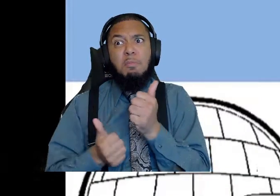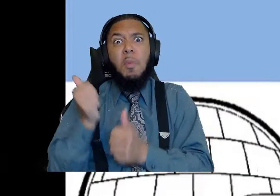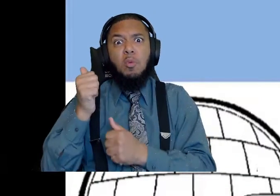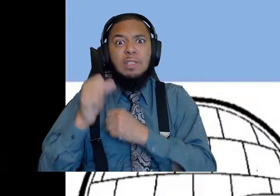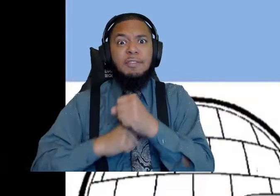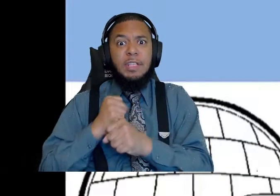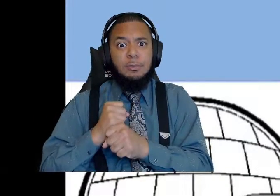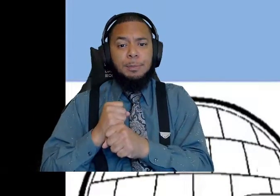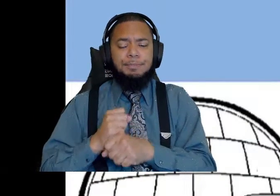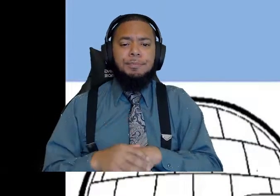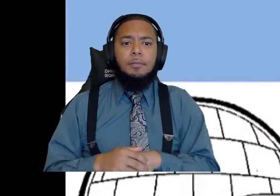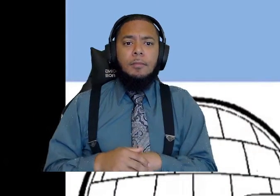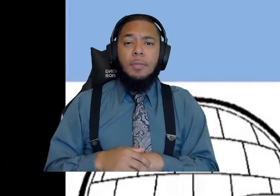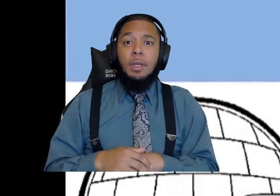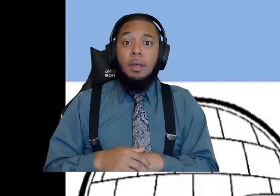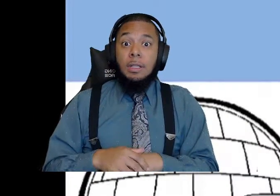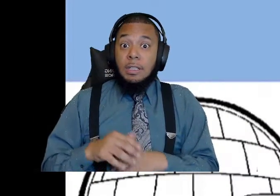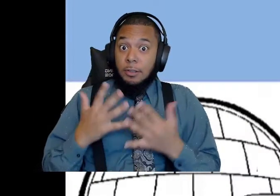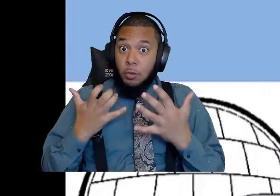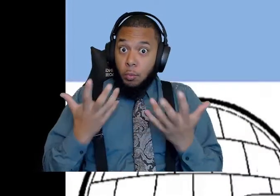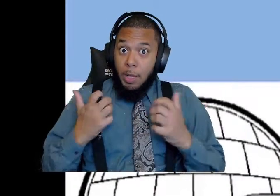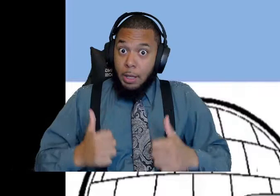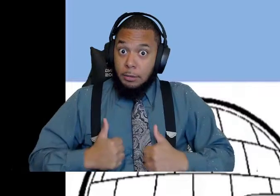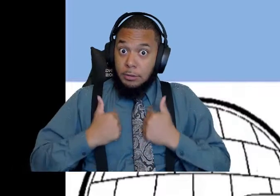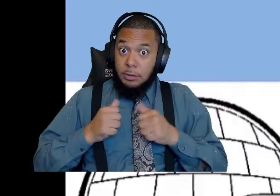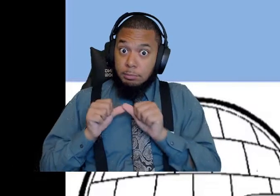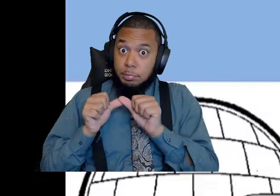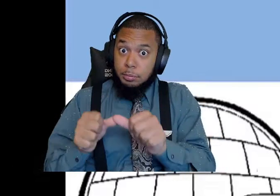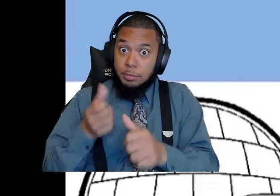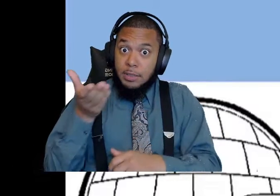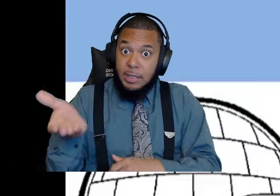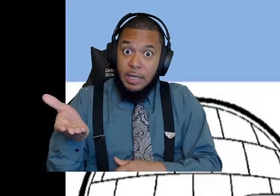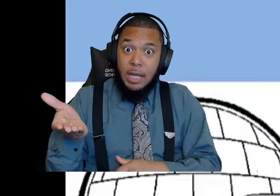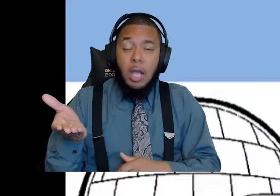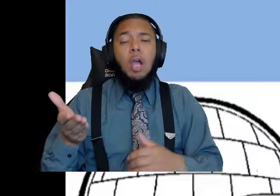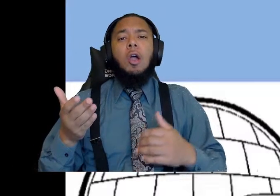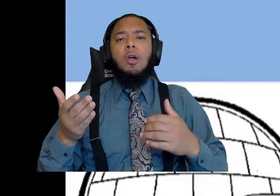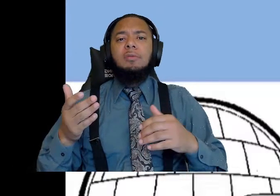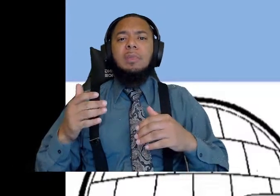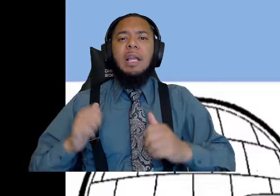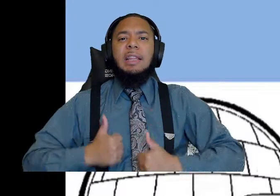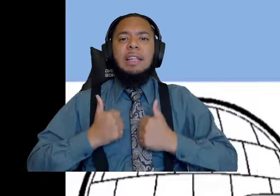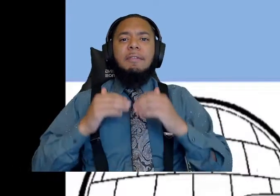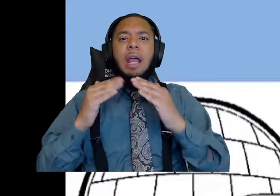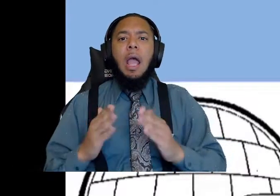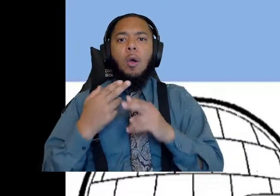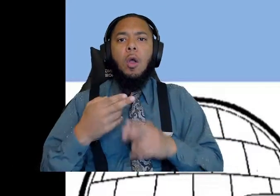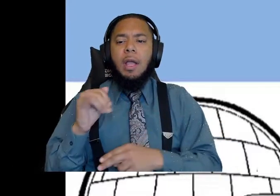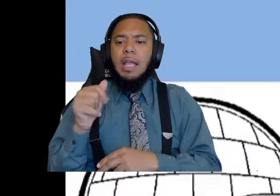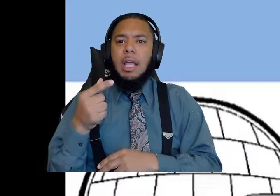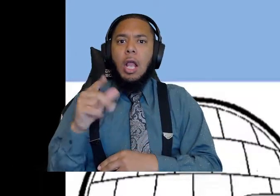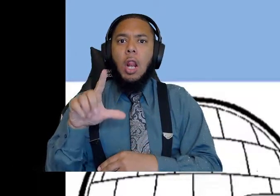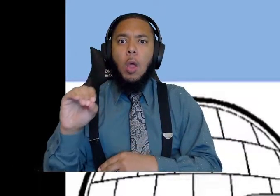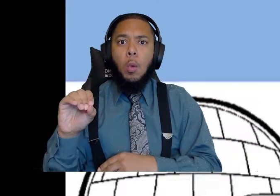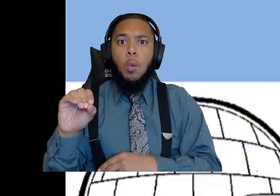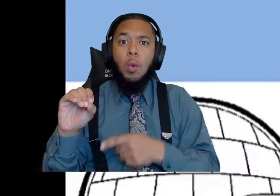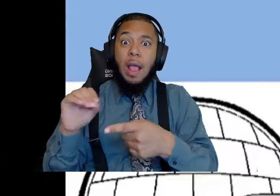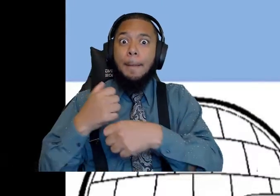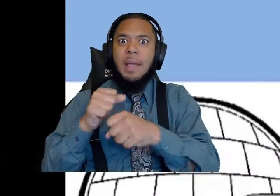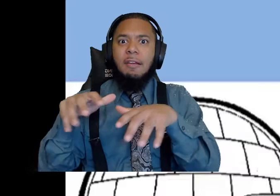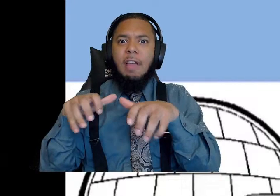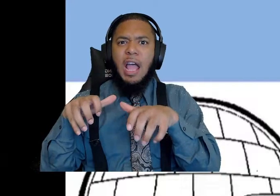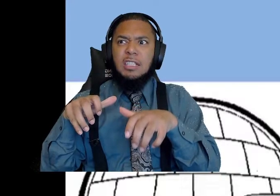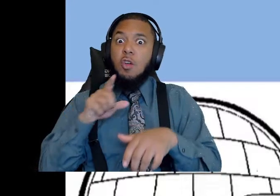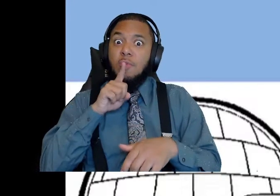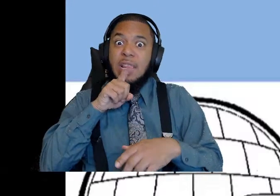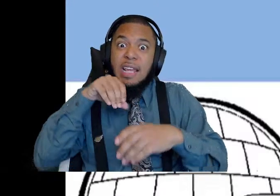In order to survive in such harsh conditions, the Inuit lived in igloos, which were made out of snow and ice. Believe it or not, these igloos are actually